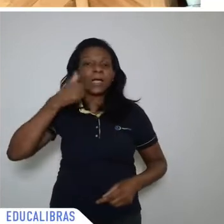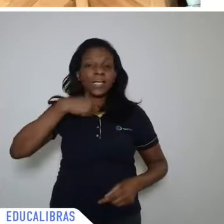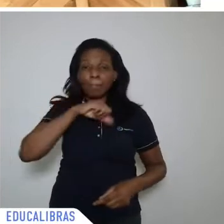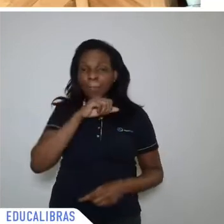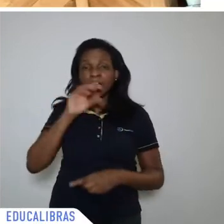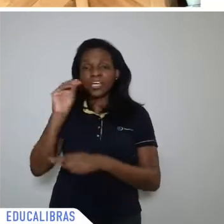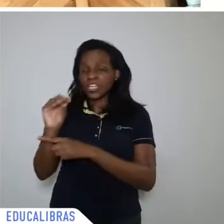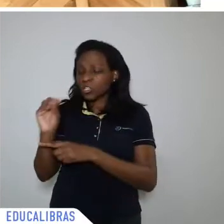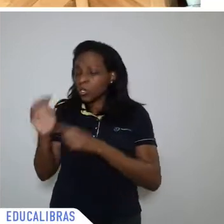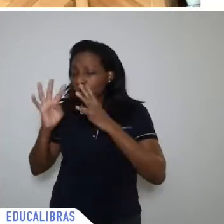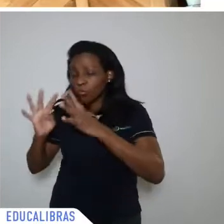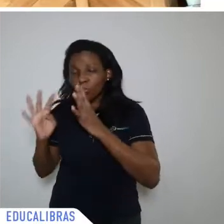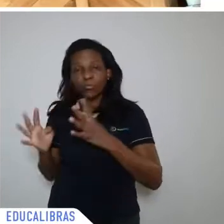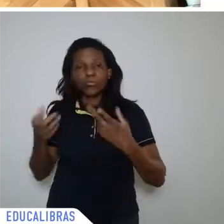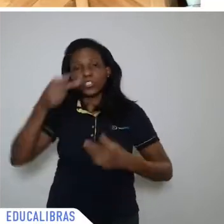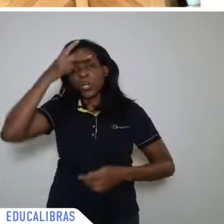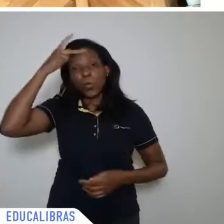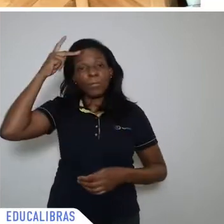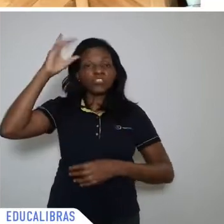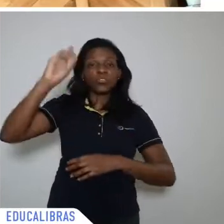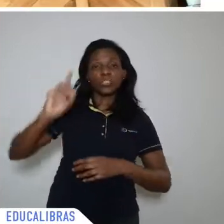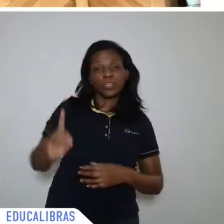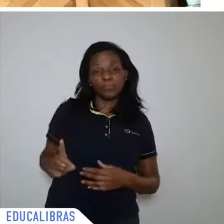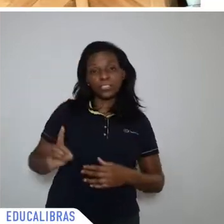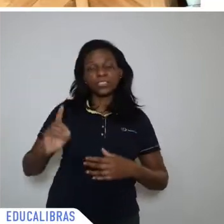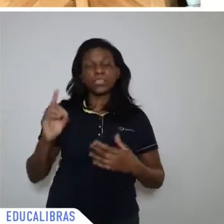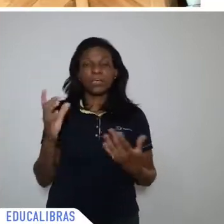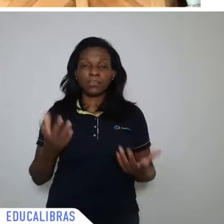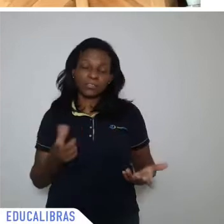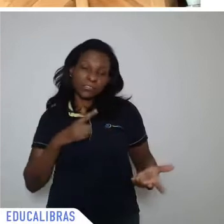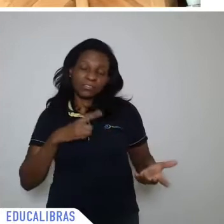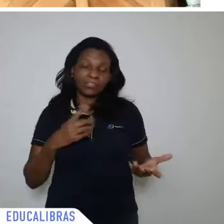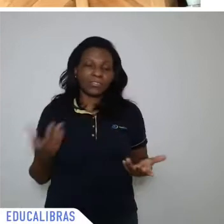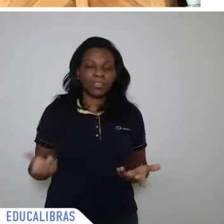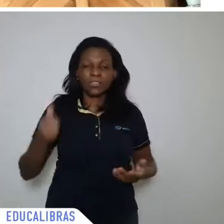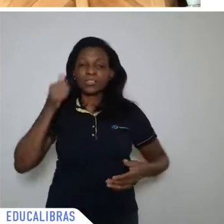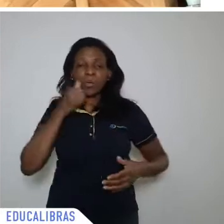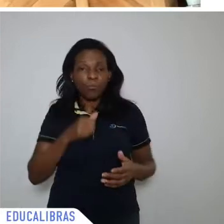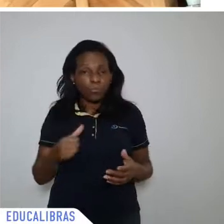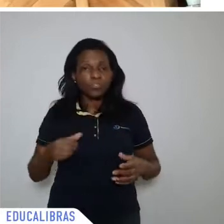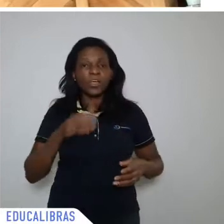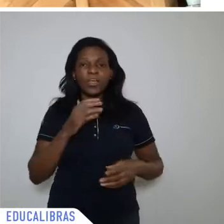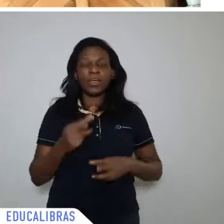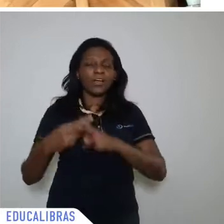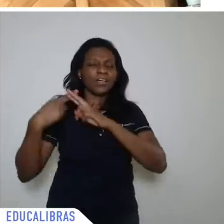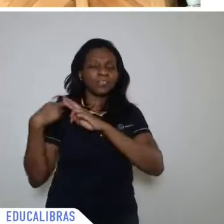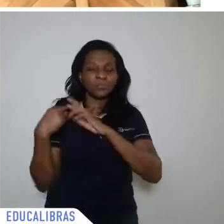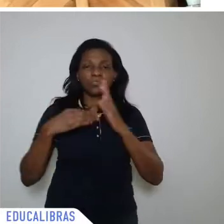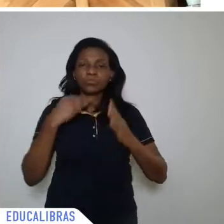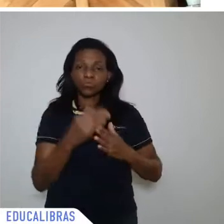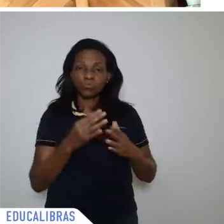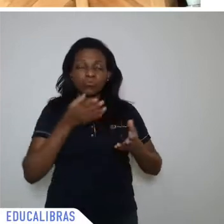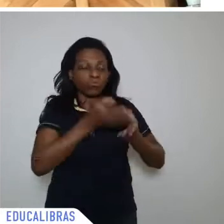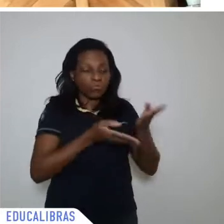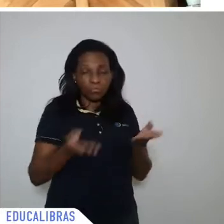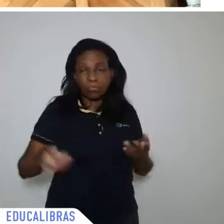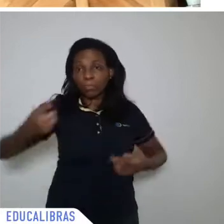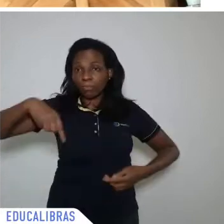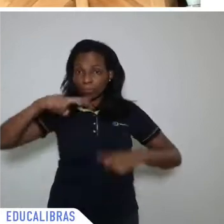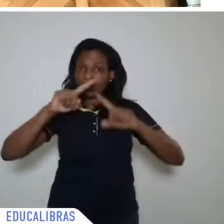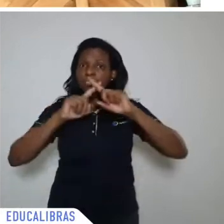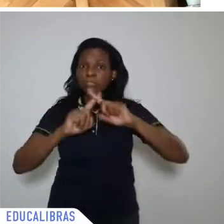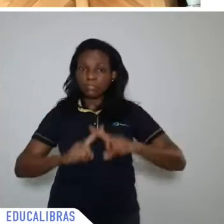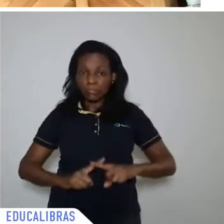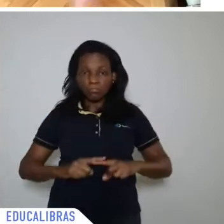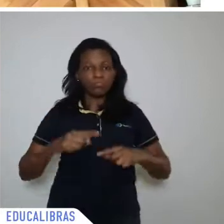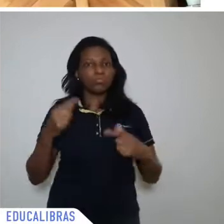care with people with disabilities, people who probably are at their own home in a care